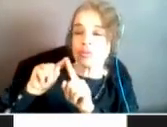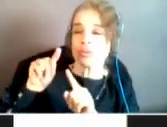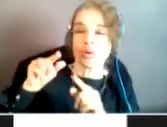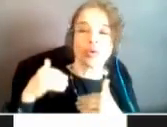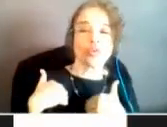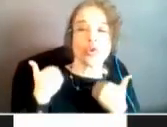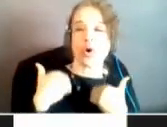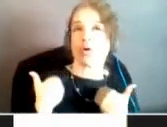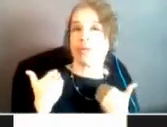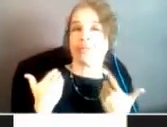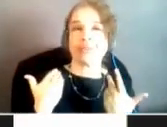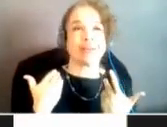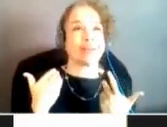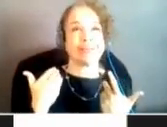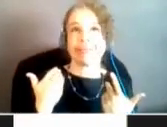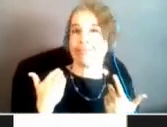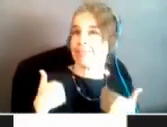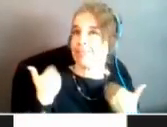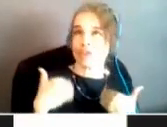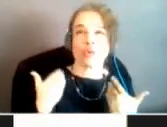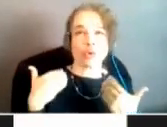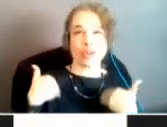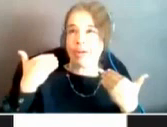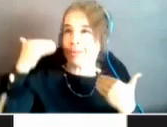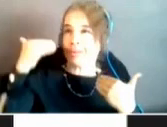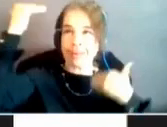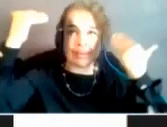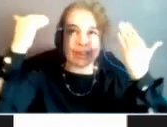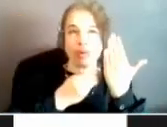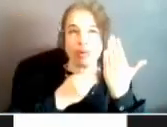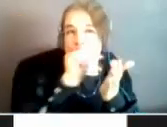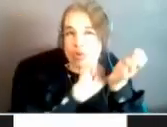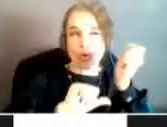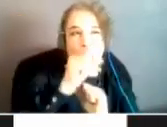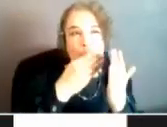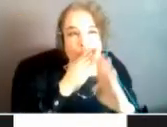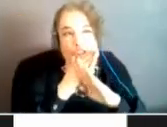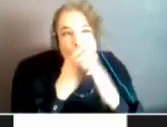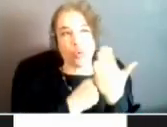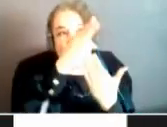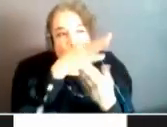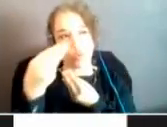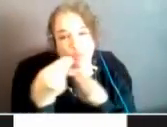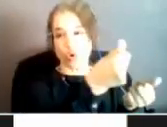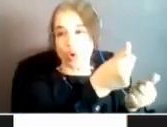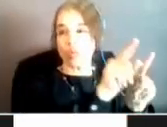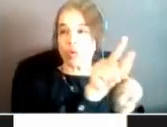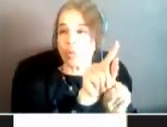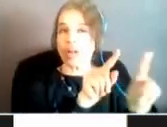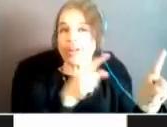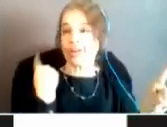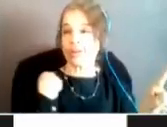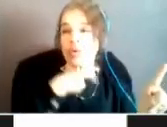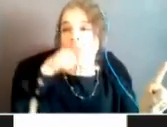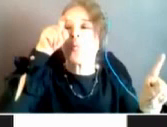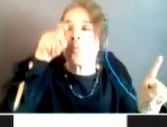youth and young adult suicide prevention programs. And, you know, and we